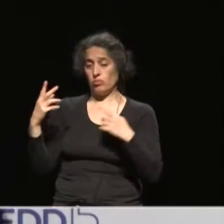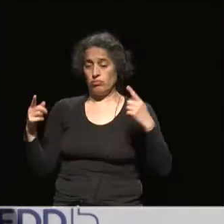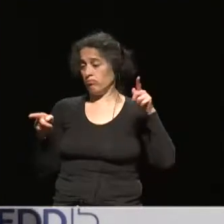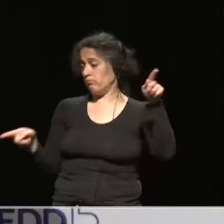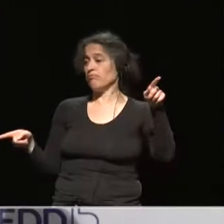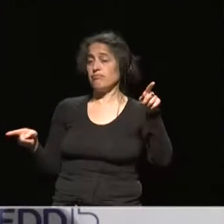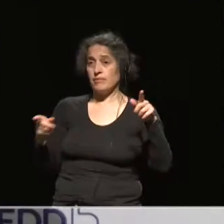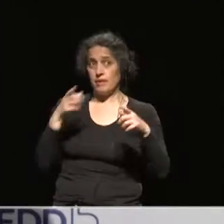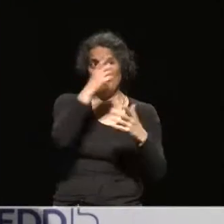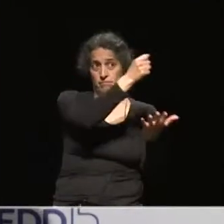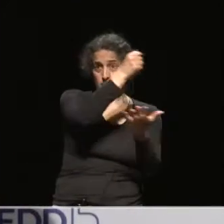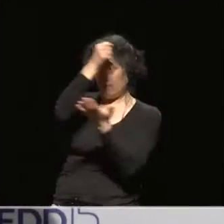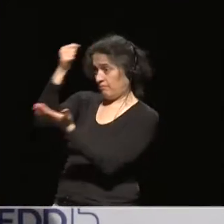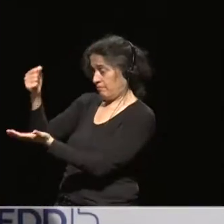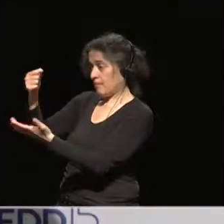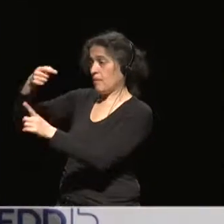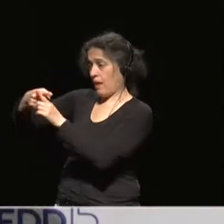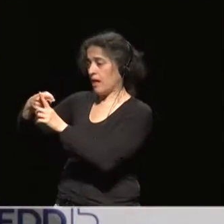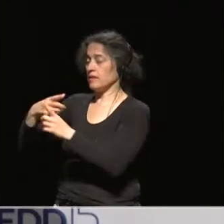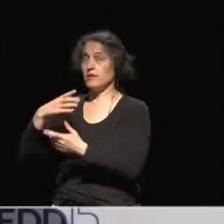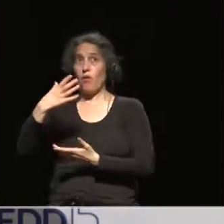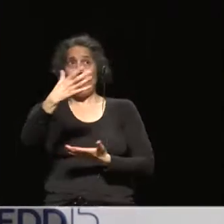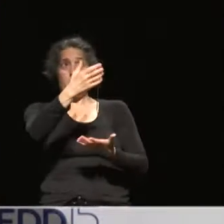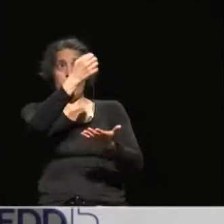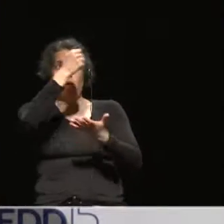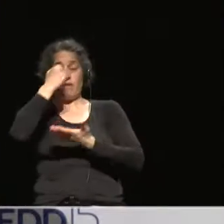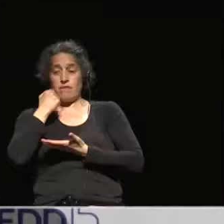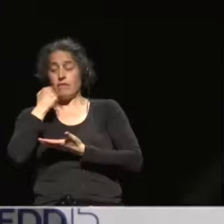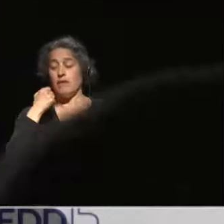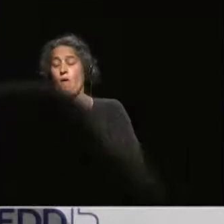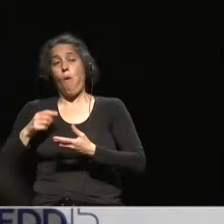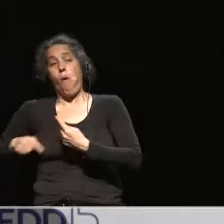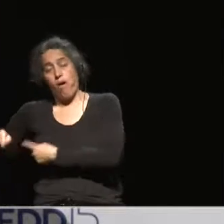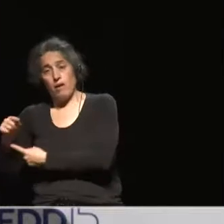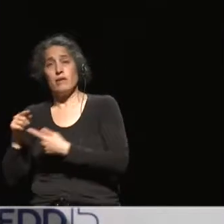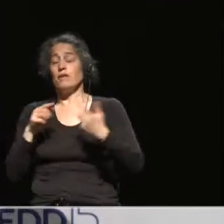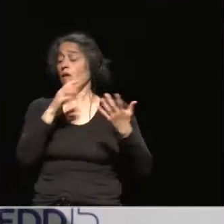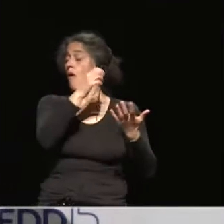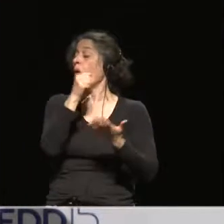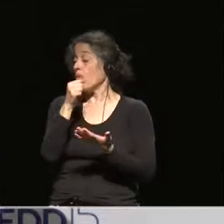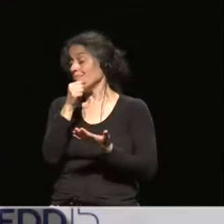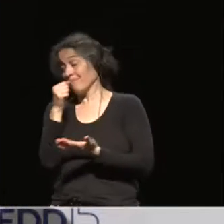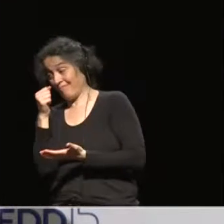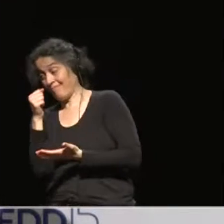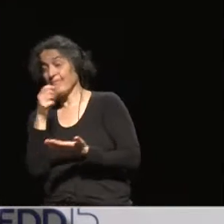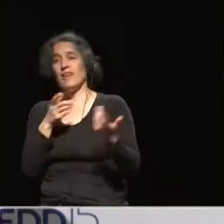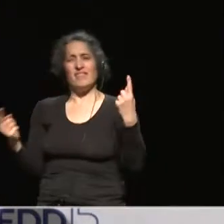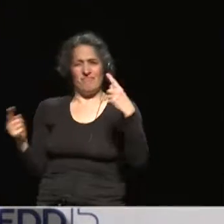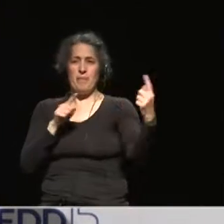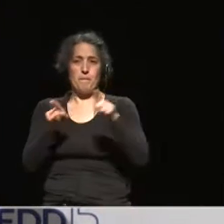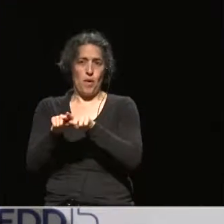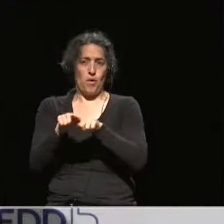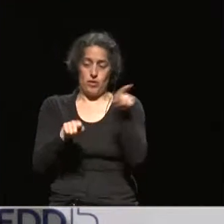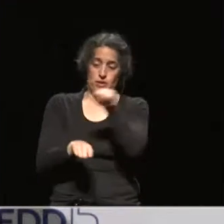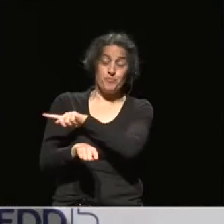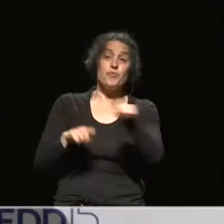That's why in our work in the Parliament, we started from the fact that these are global challenges. We